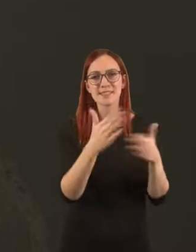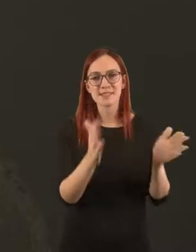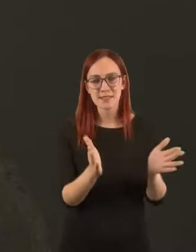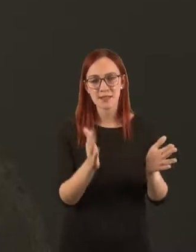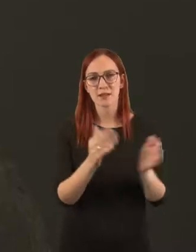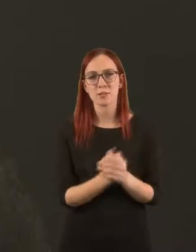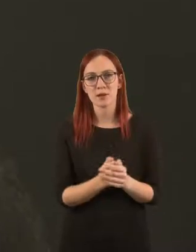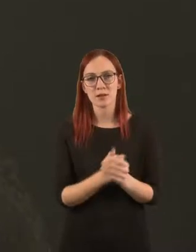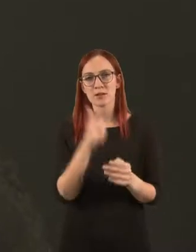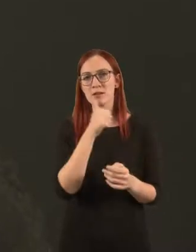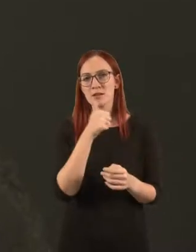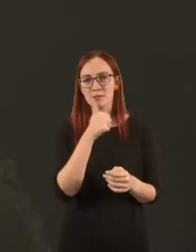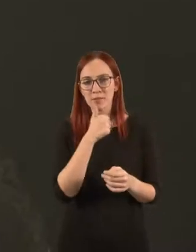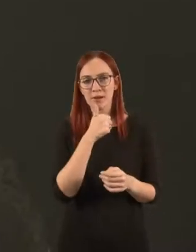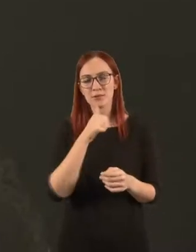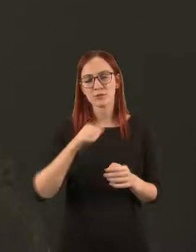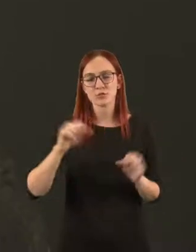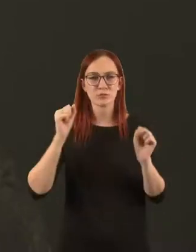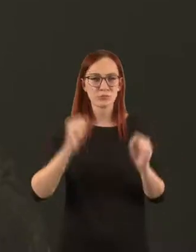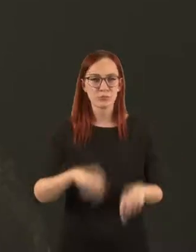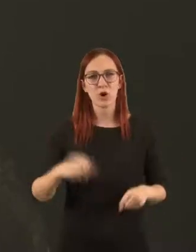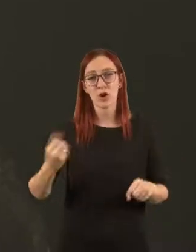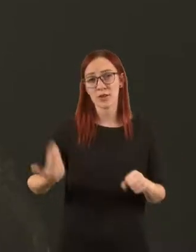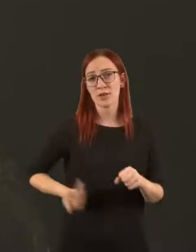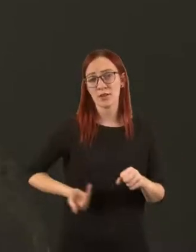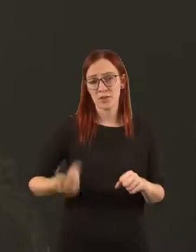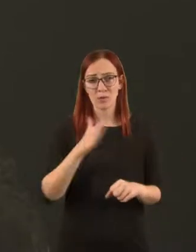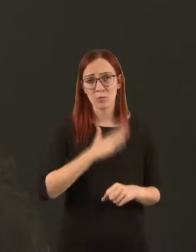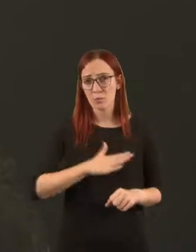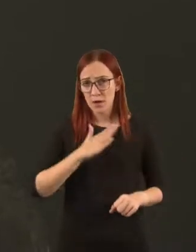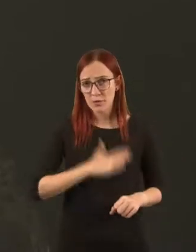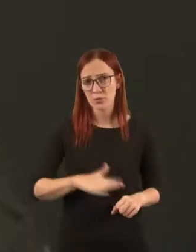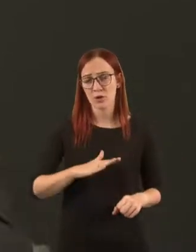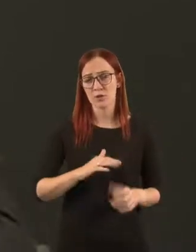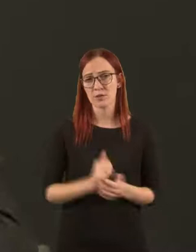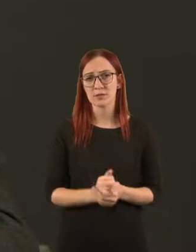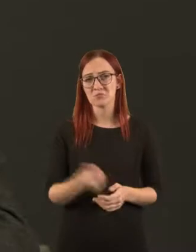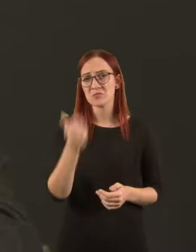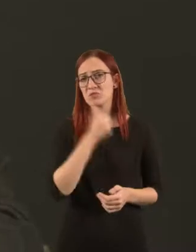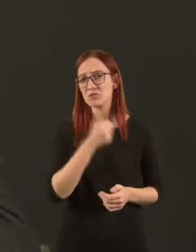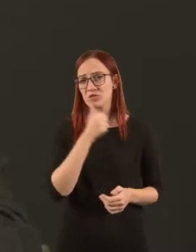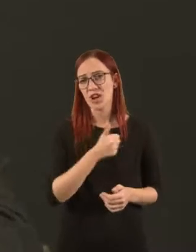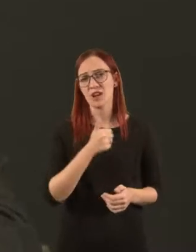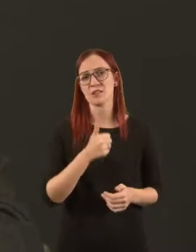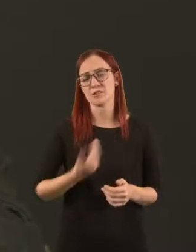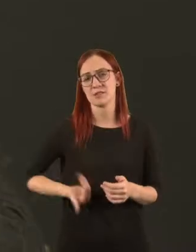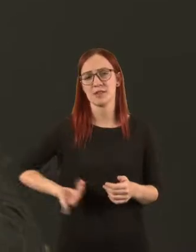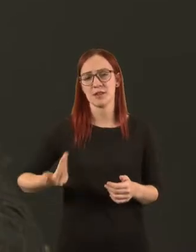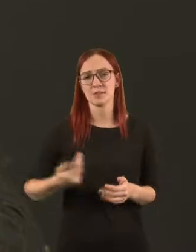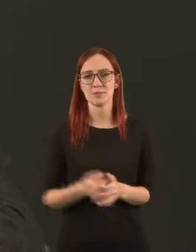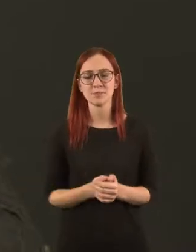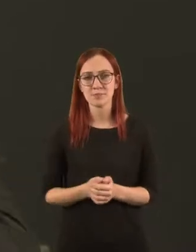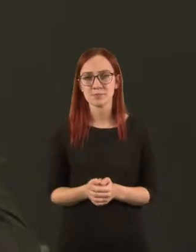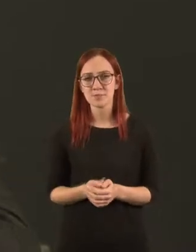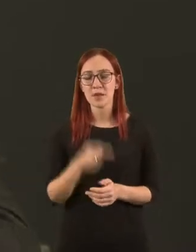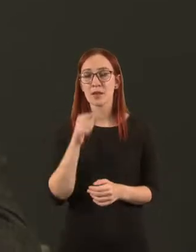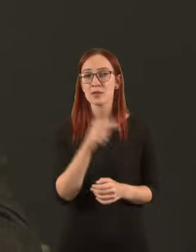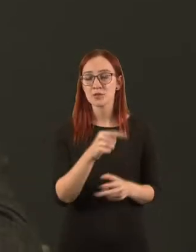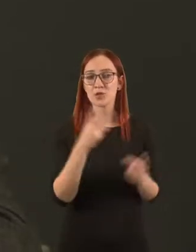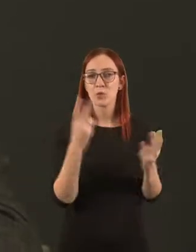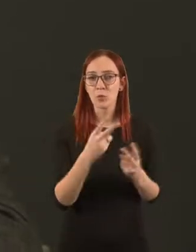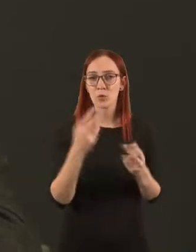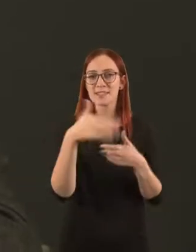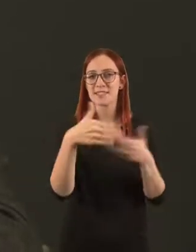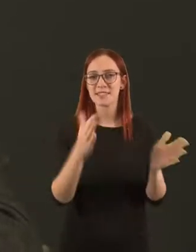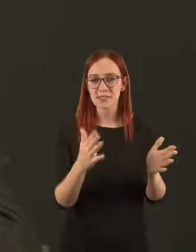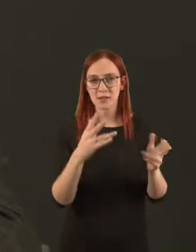normal lives. They go to school, they go to work, and all they care about is the comfort of their own